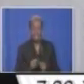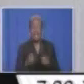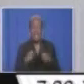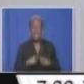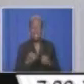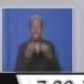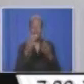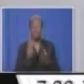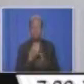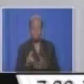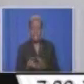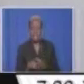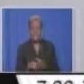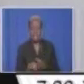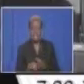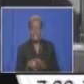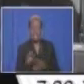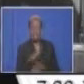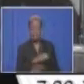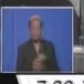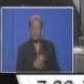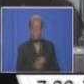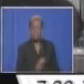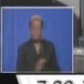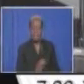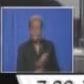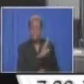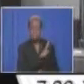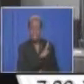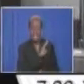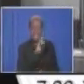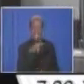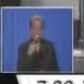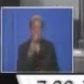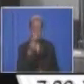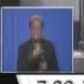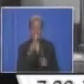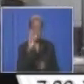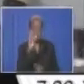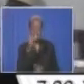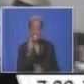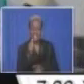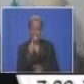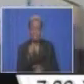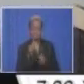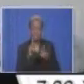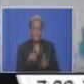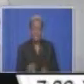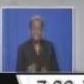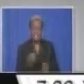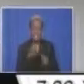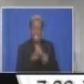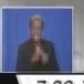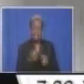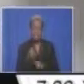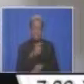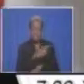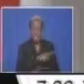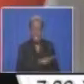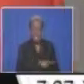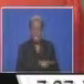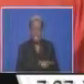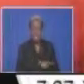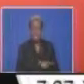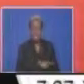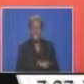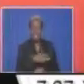like Engstall with echinacea. Bain says he has up to 10 clients daily receiving IV vitamin therapy, and interest continues